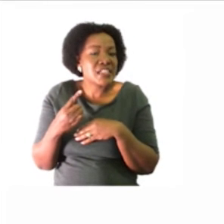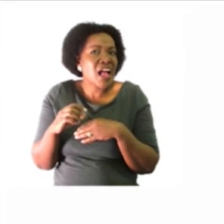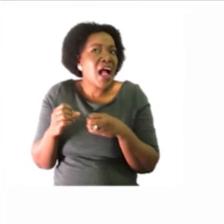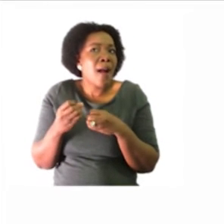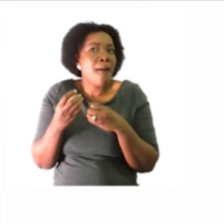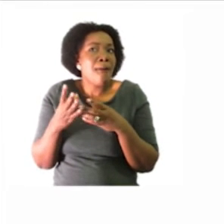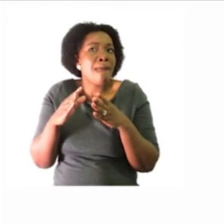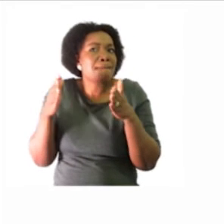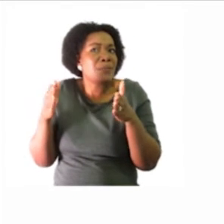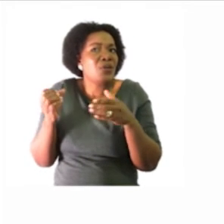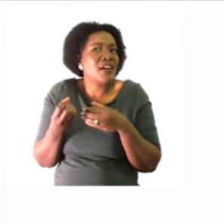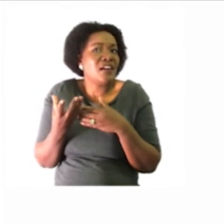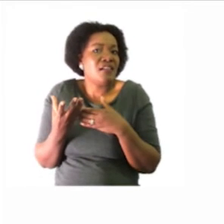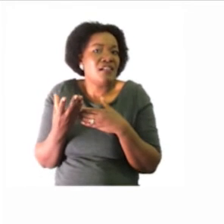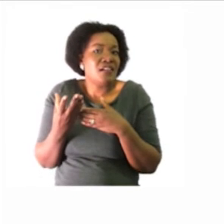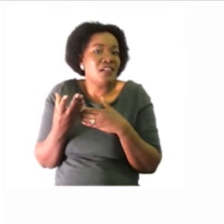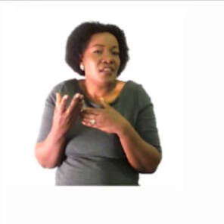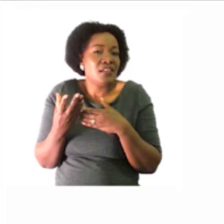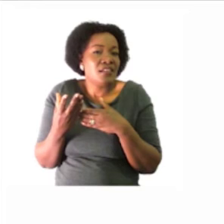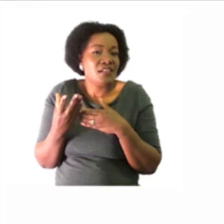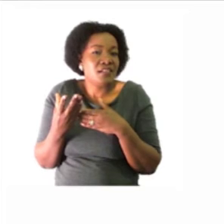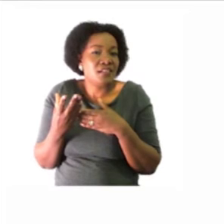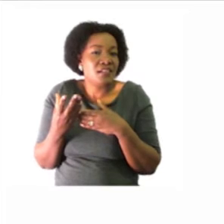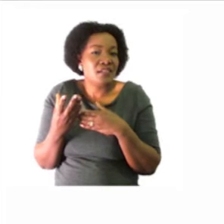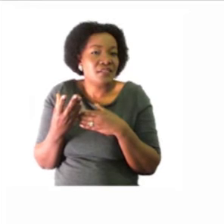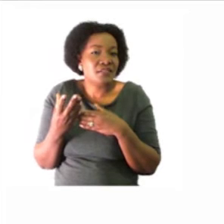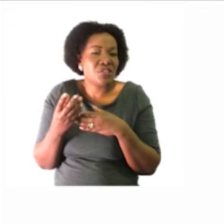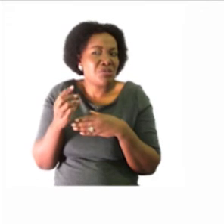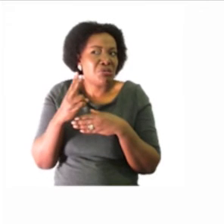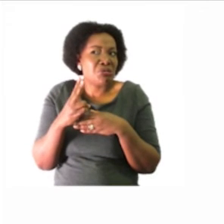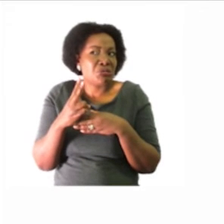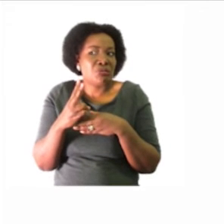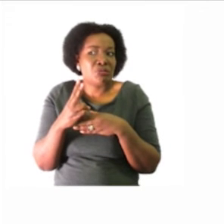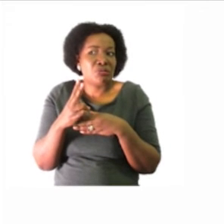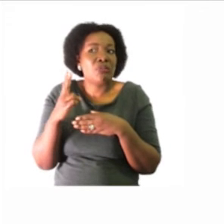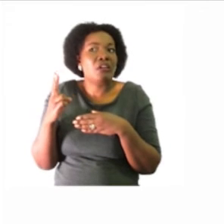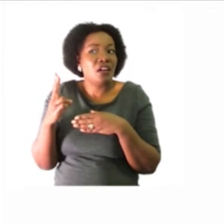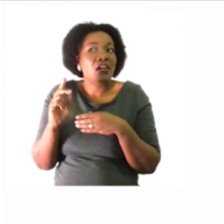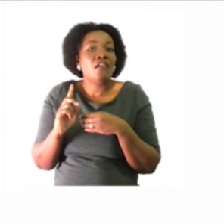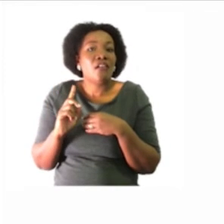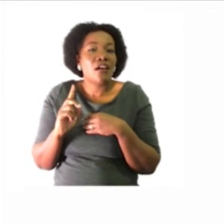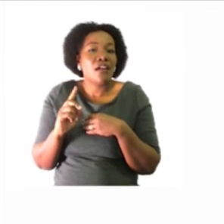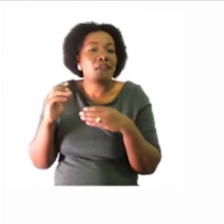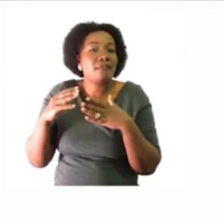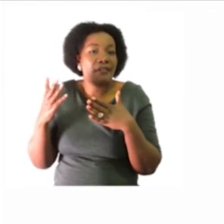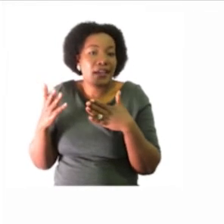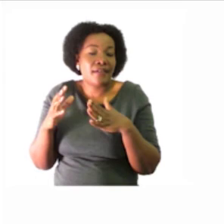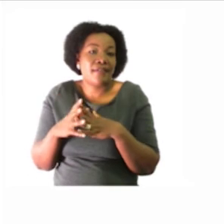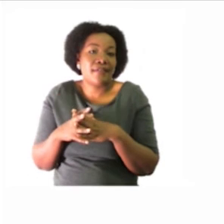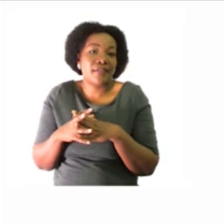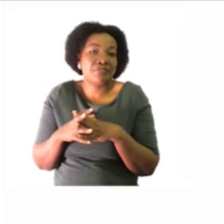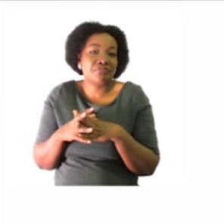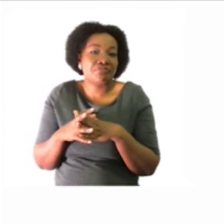many times is 7 more than 5? With 2 times more than 5.